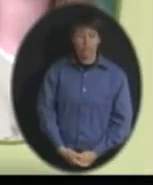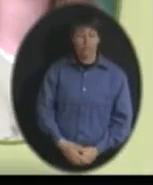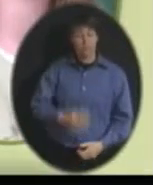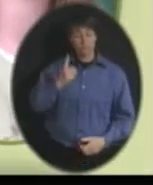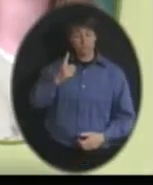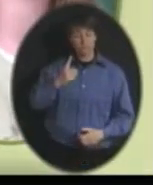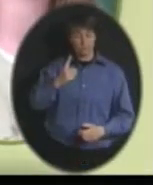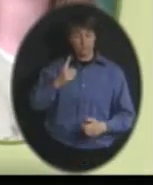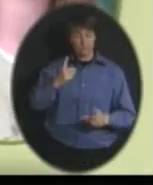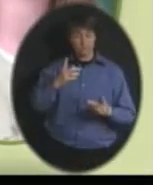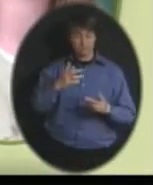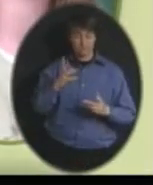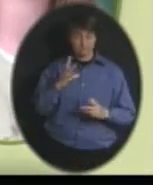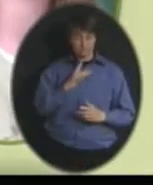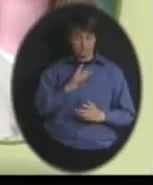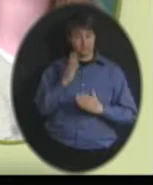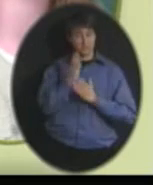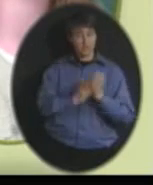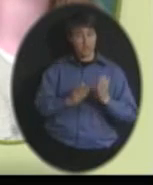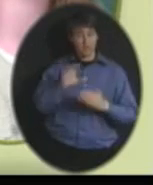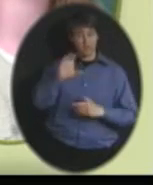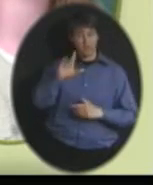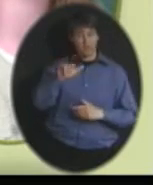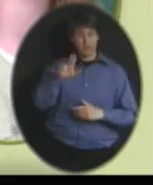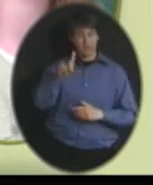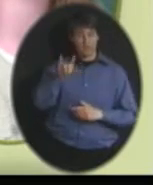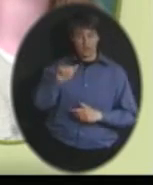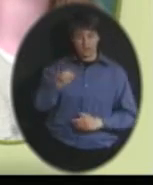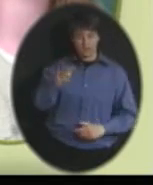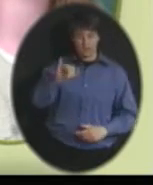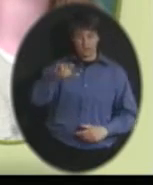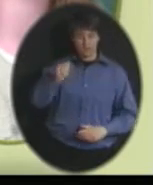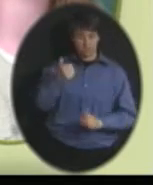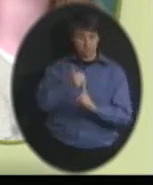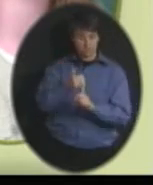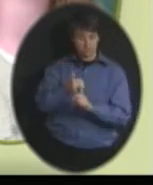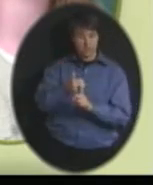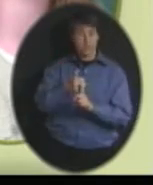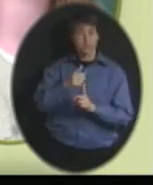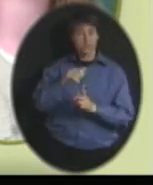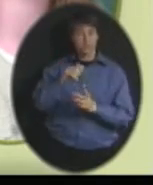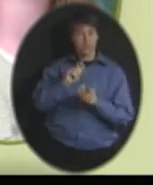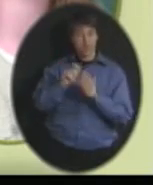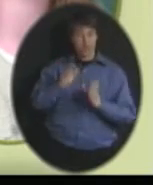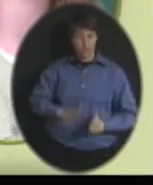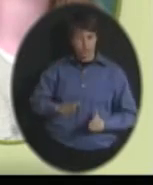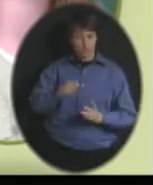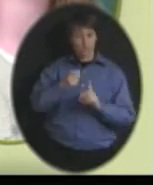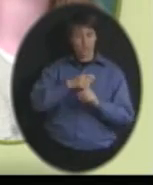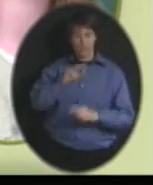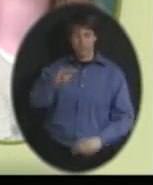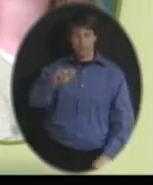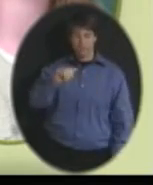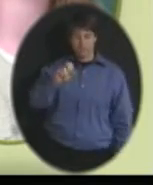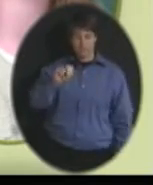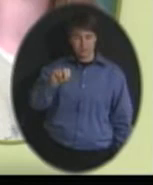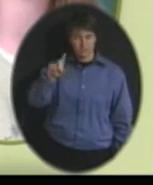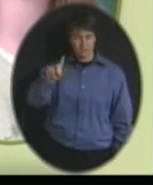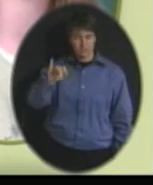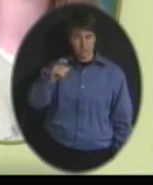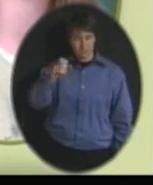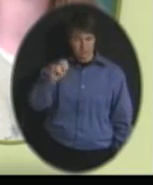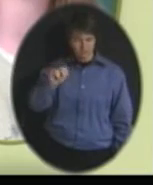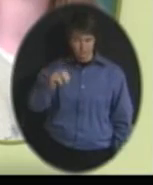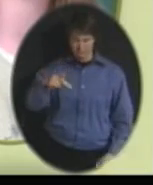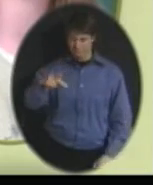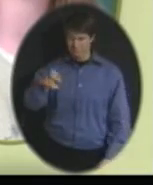One of the highlights was that we were able to have Claudia Mills, the author of Mason-Dixon Pet Disasters, which was the book that we chose. She